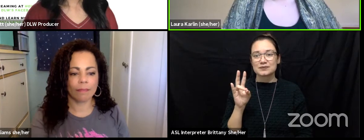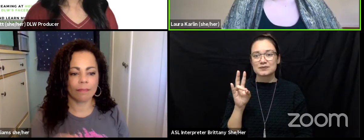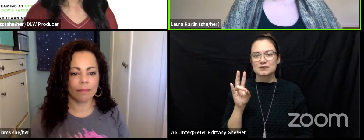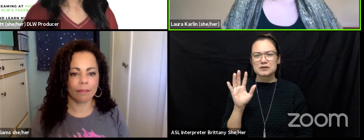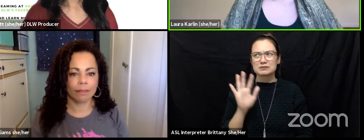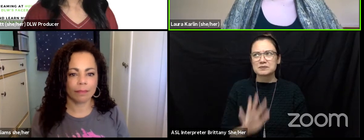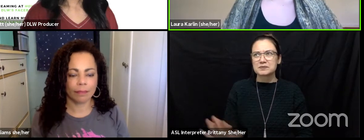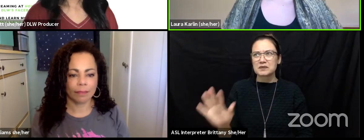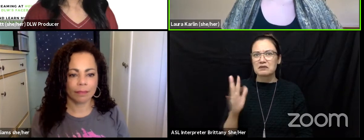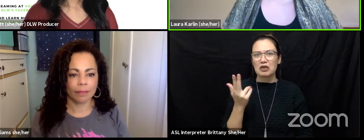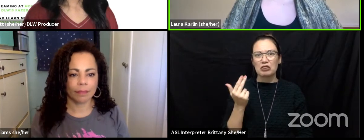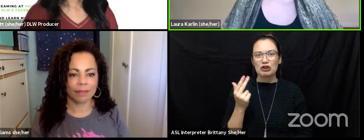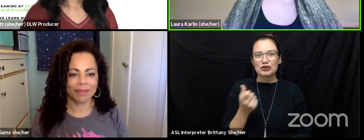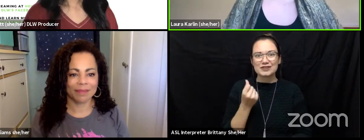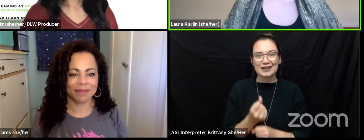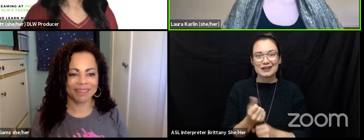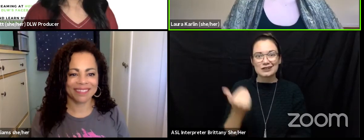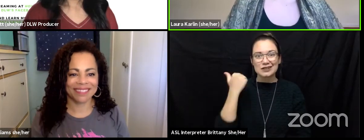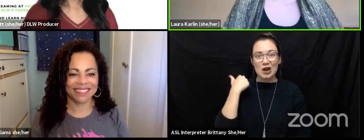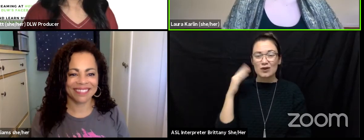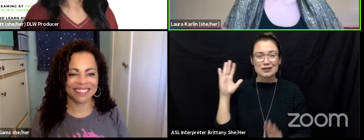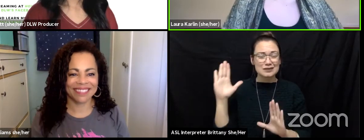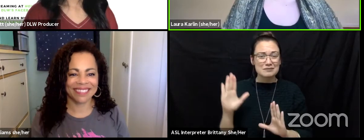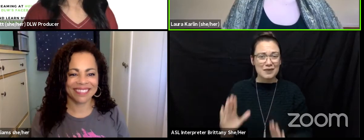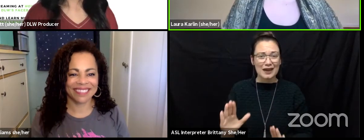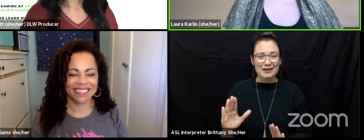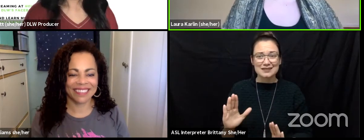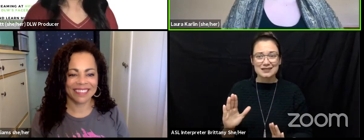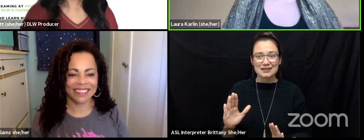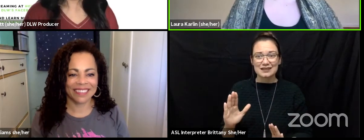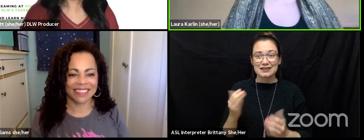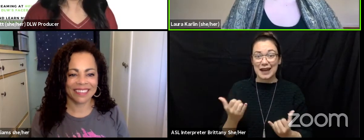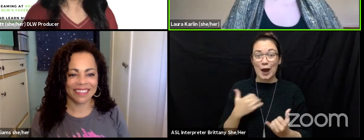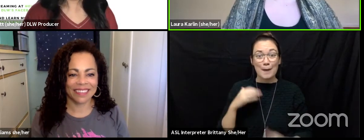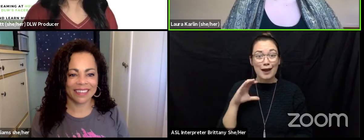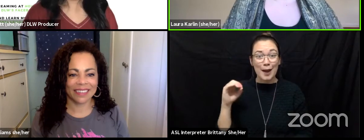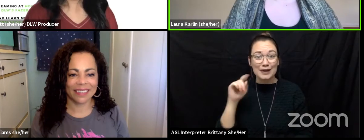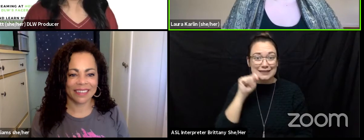13 years, which is incredible to me that we're a teenager now.